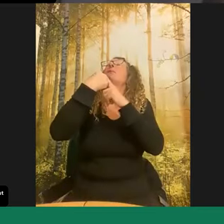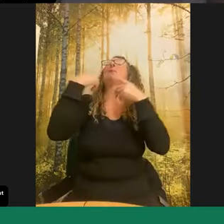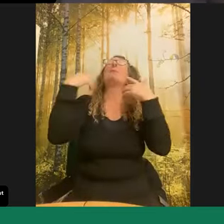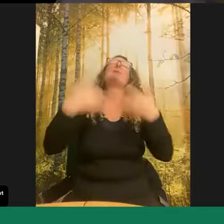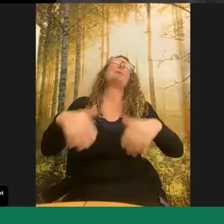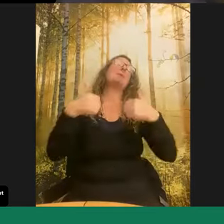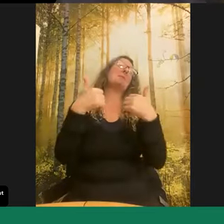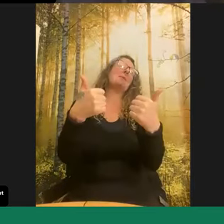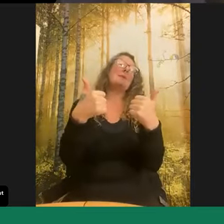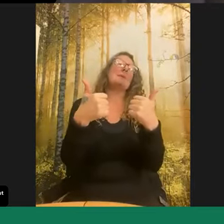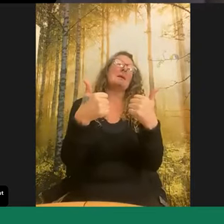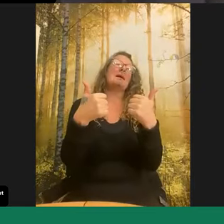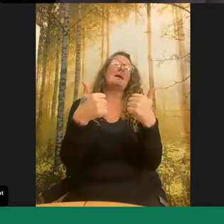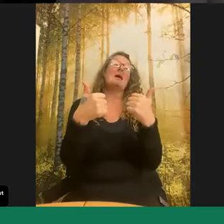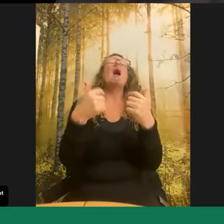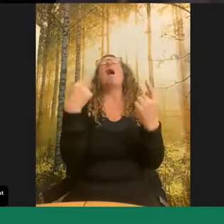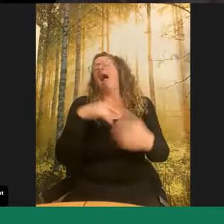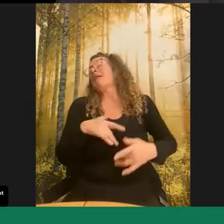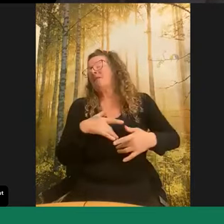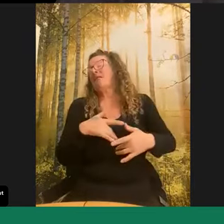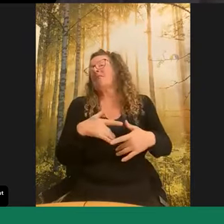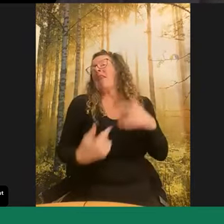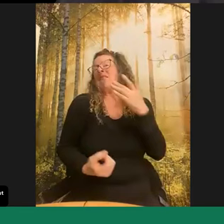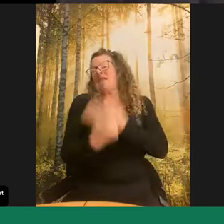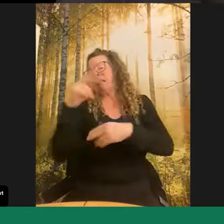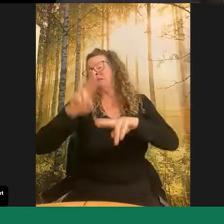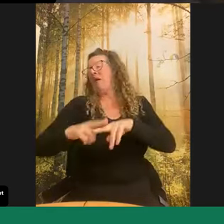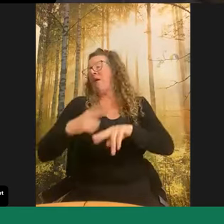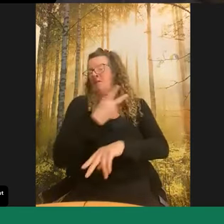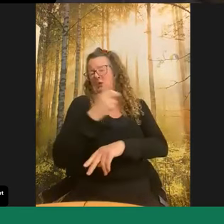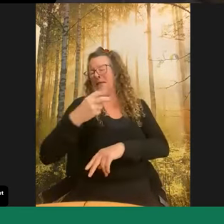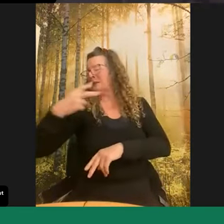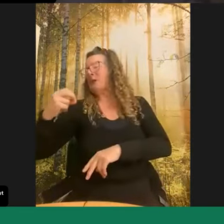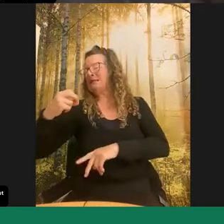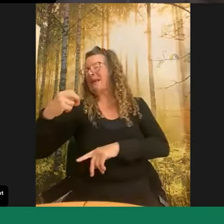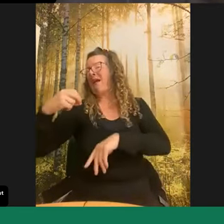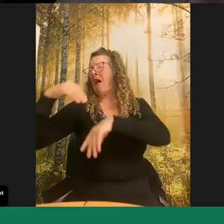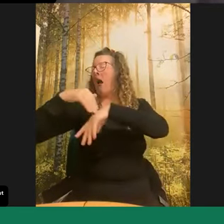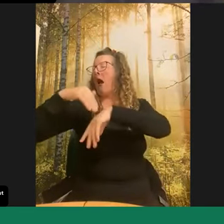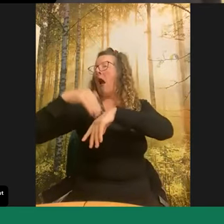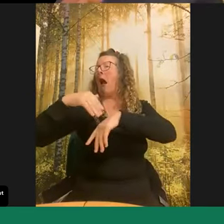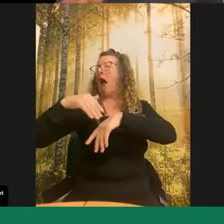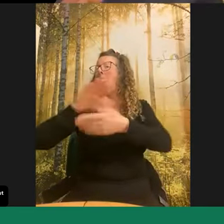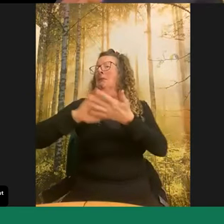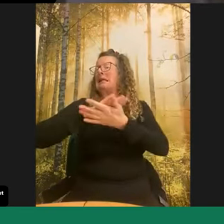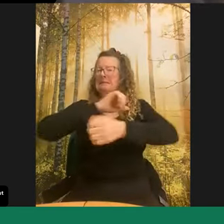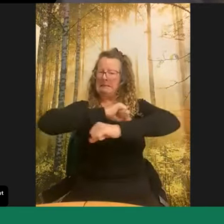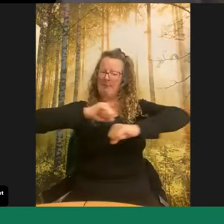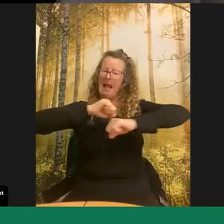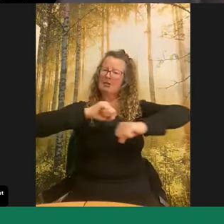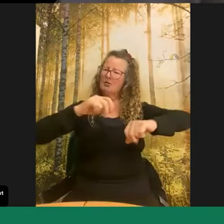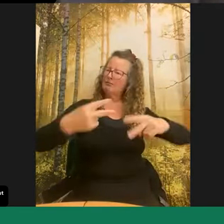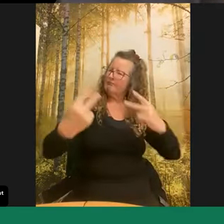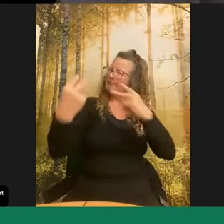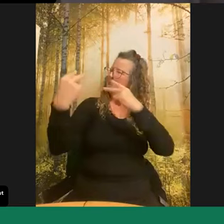the events of 2020 have a big part to play in that, and kind of given us the space to go back and to look, and we have your